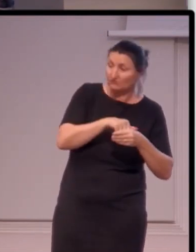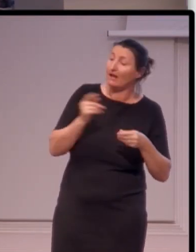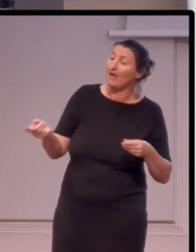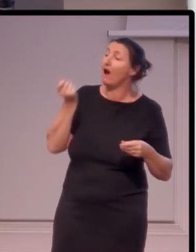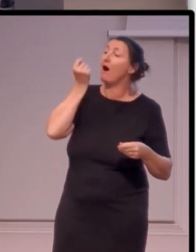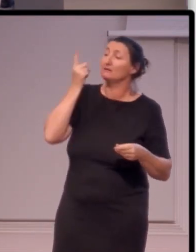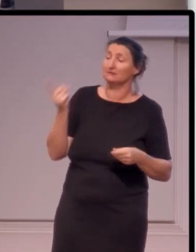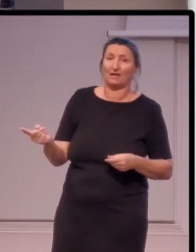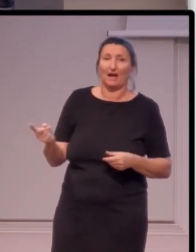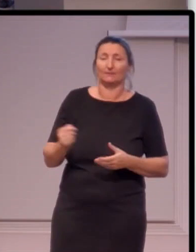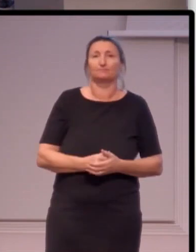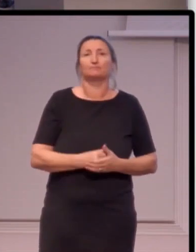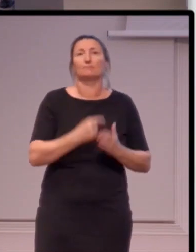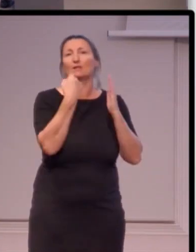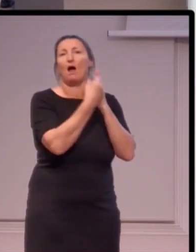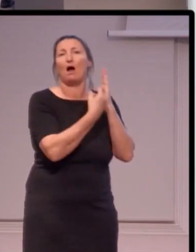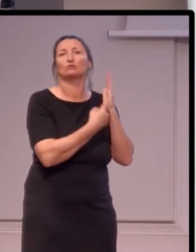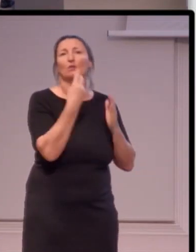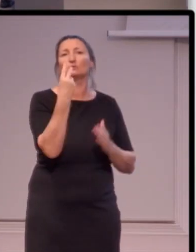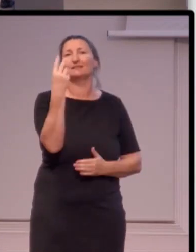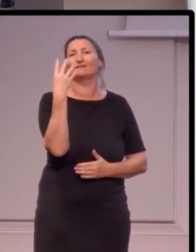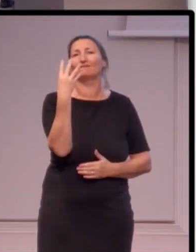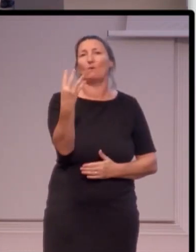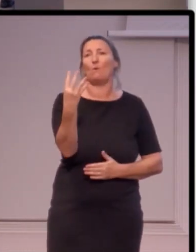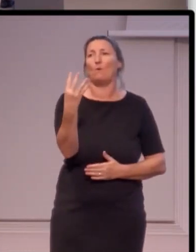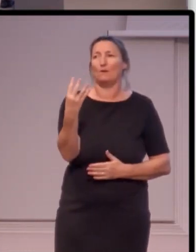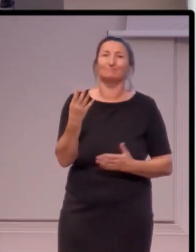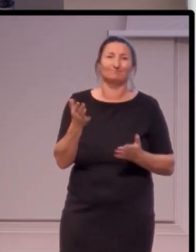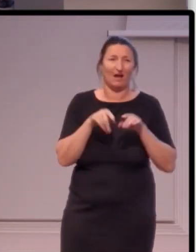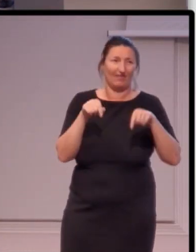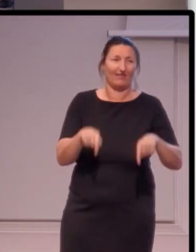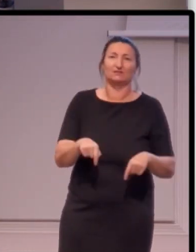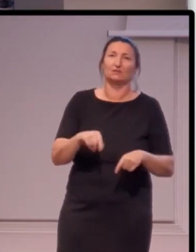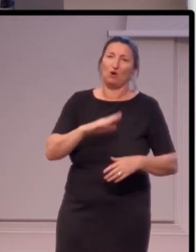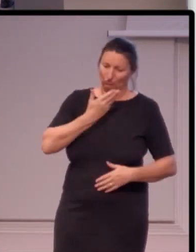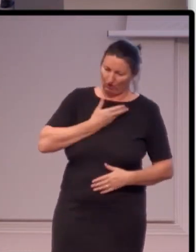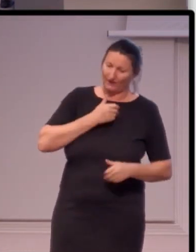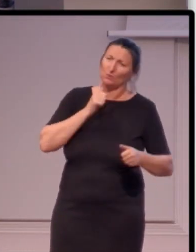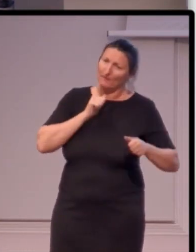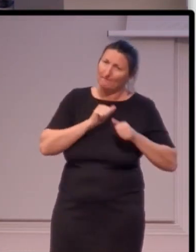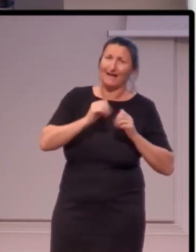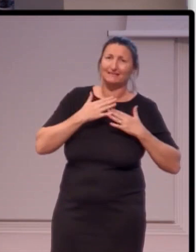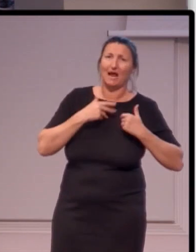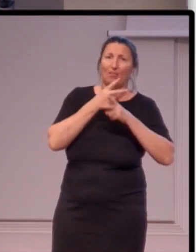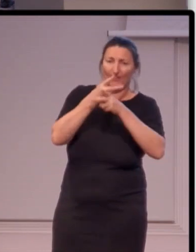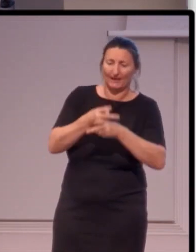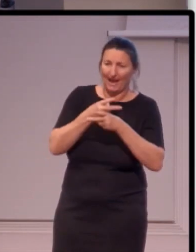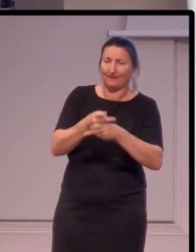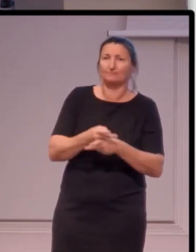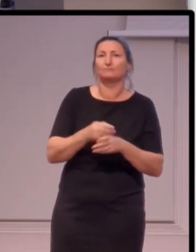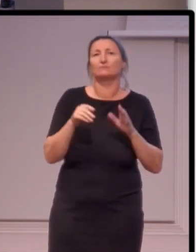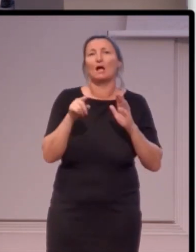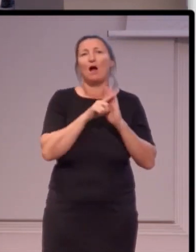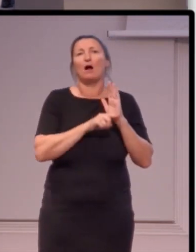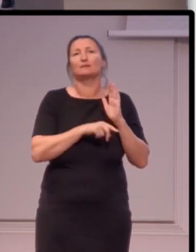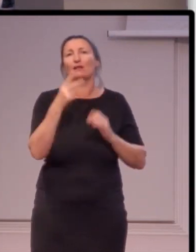embedded. Article 24 is why there's events like this, so the right to the best healthcare possible. 27 is a